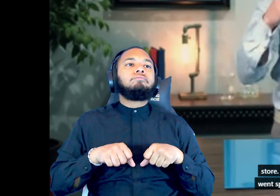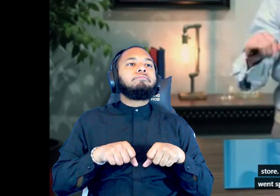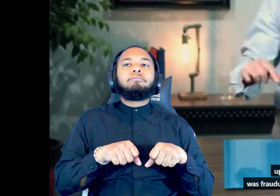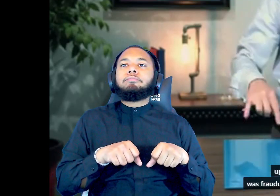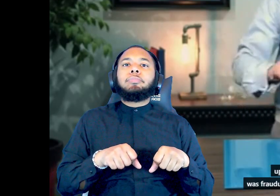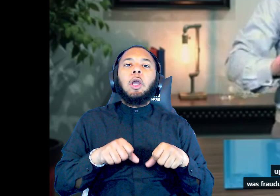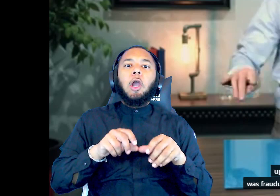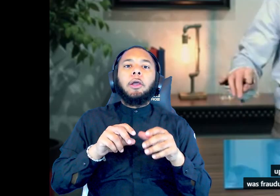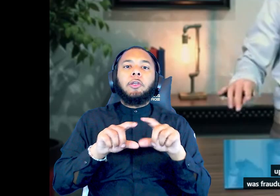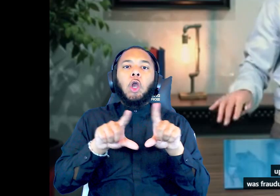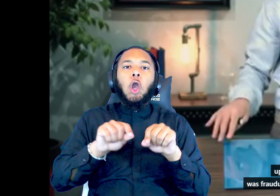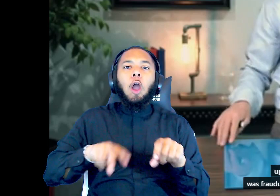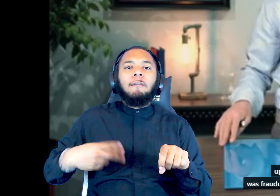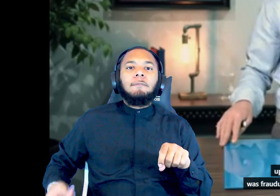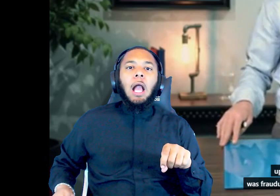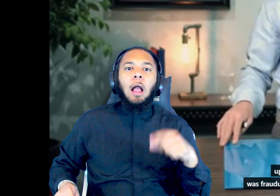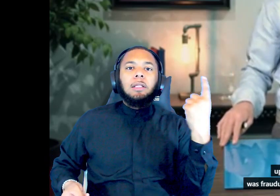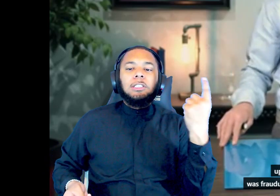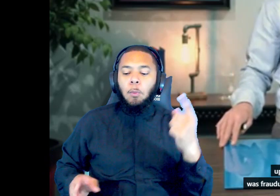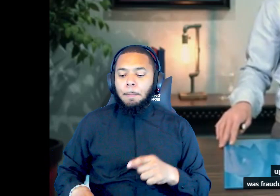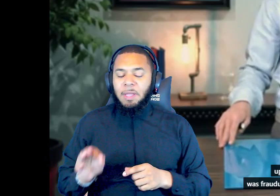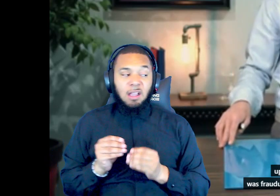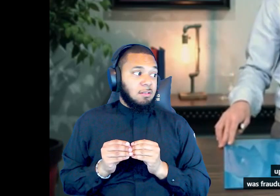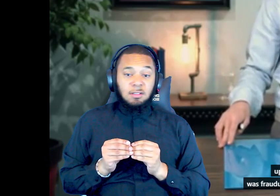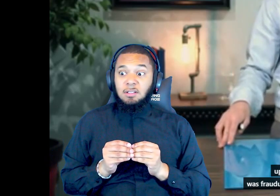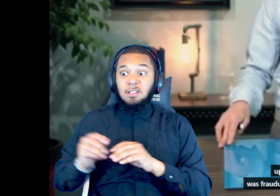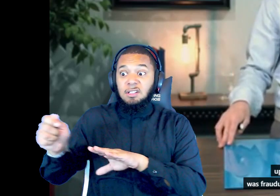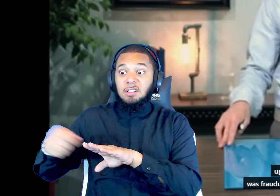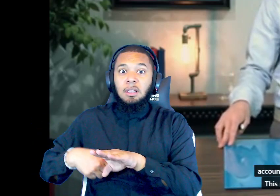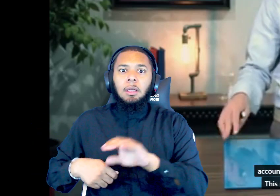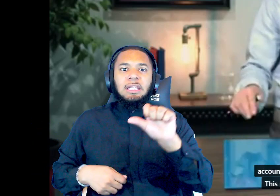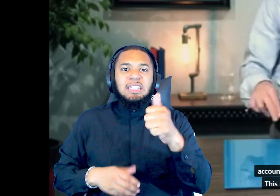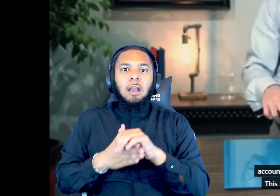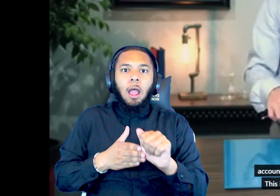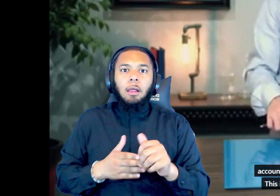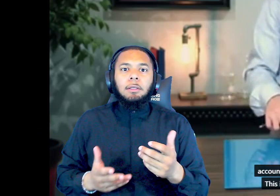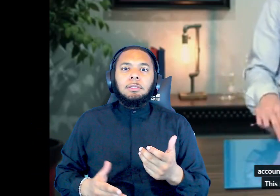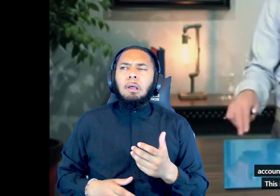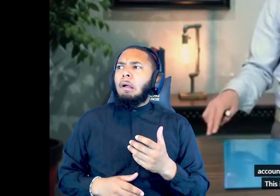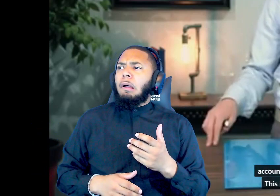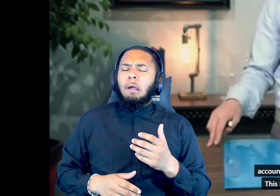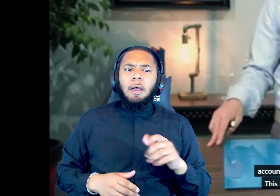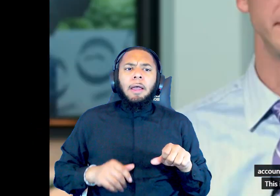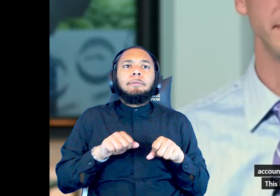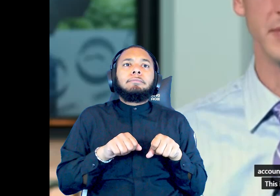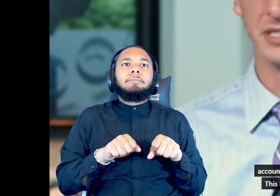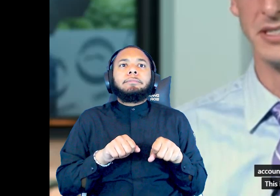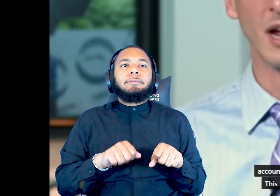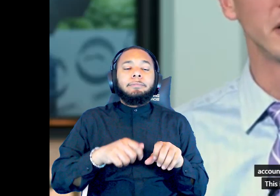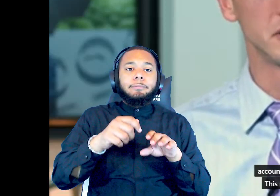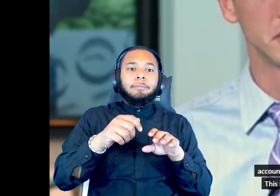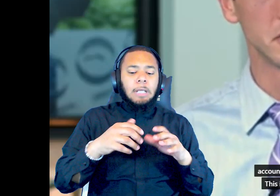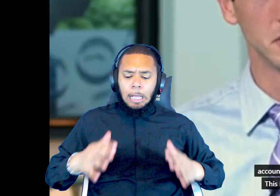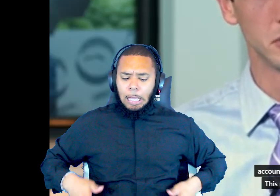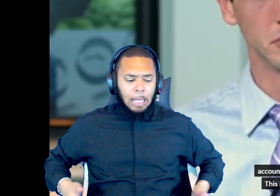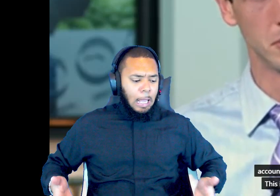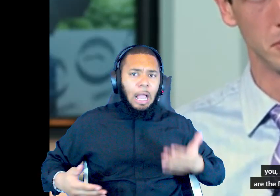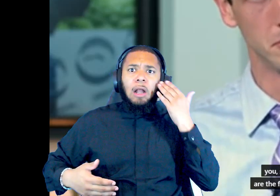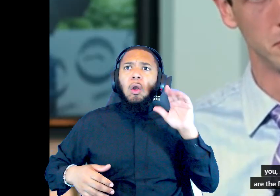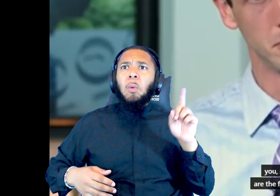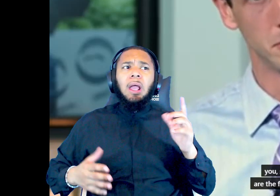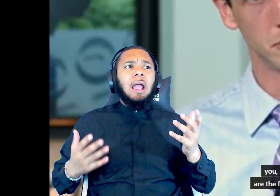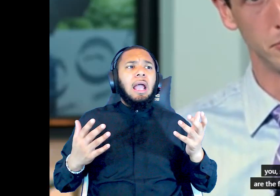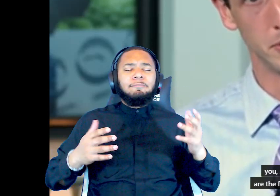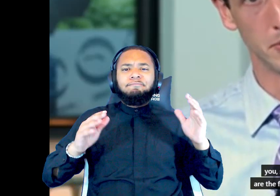You called them up and you said, hey, there was fraudulent activity. Can you please credit my account? And they said, sure, no problem. This is not a consistent issue